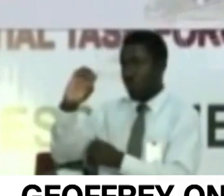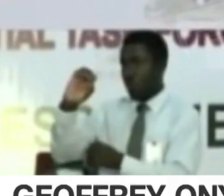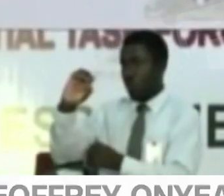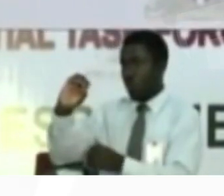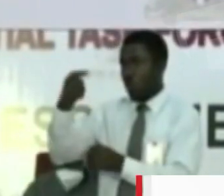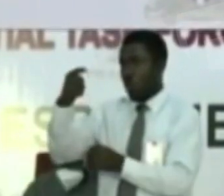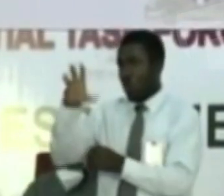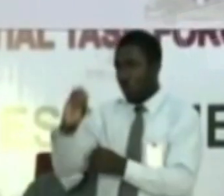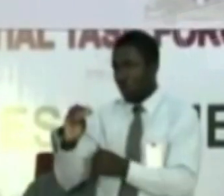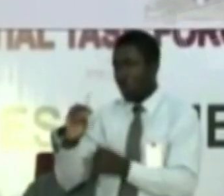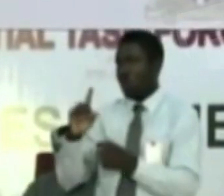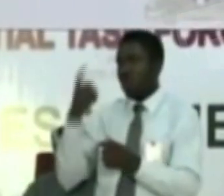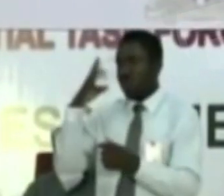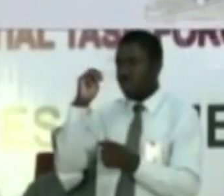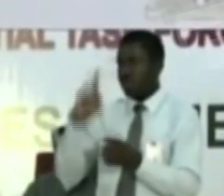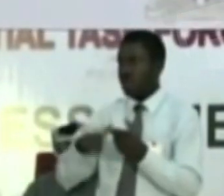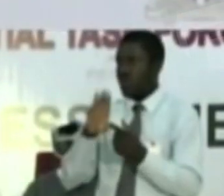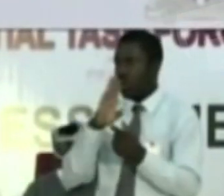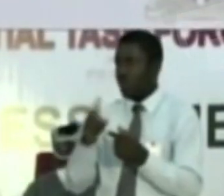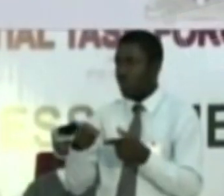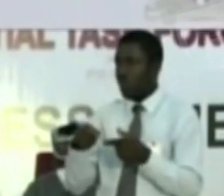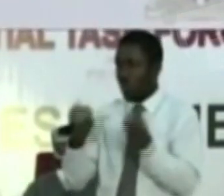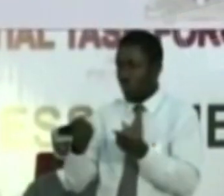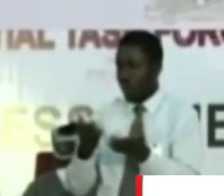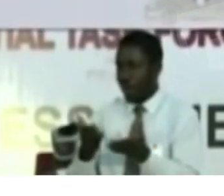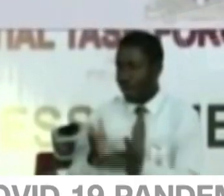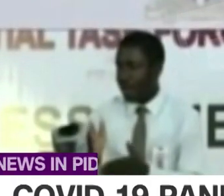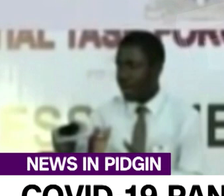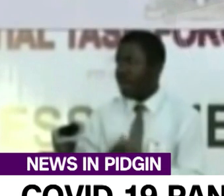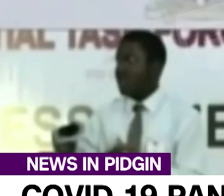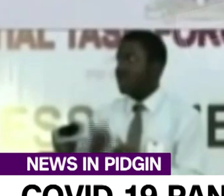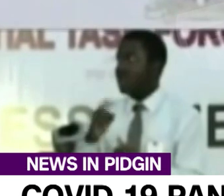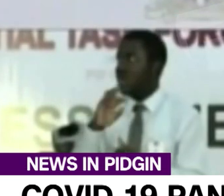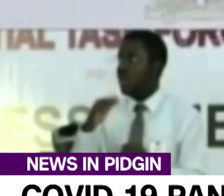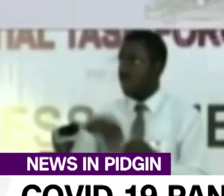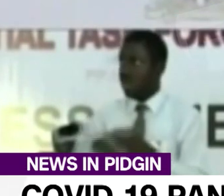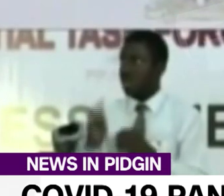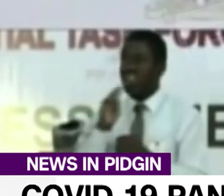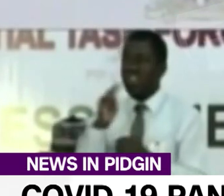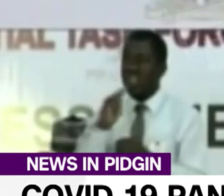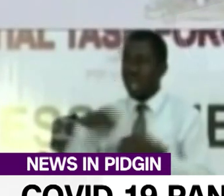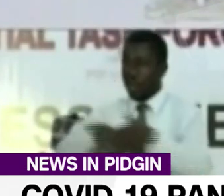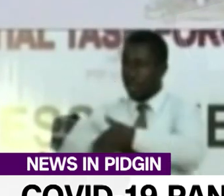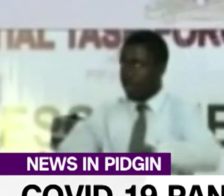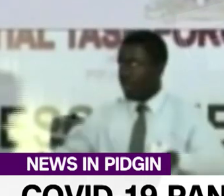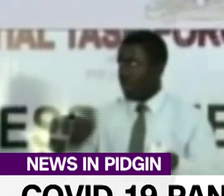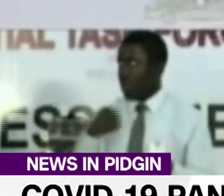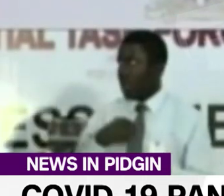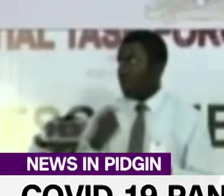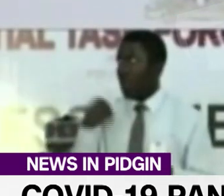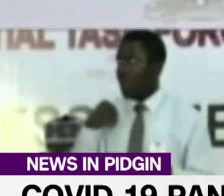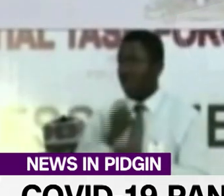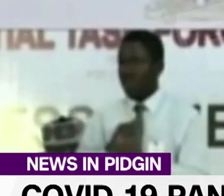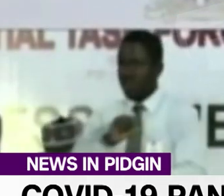Benin for them to be able to go through. And they are now at the Nigerian border, and we got the